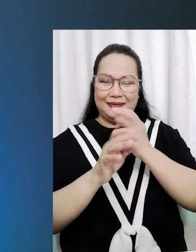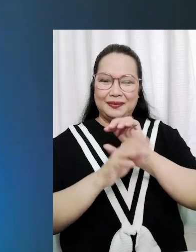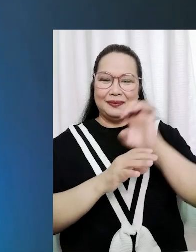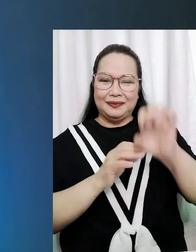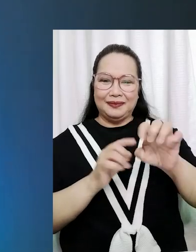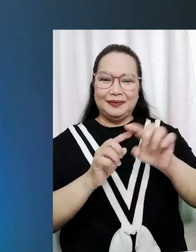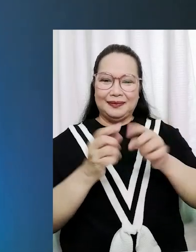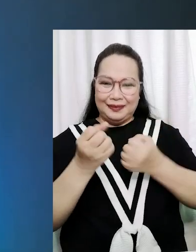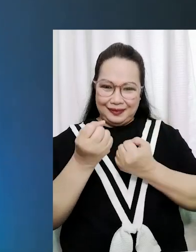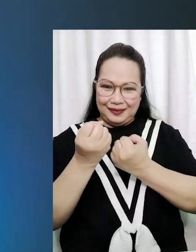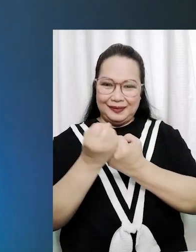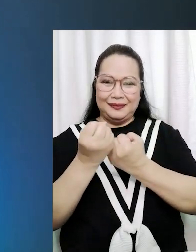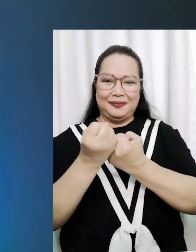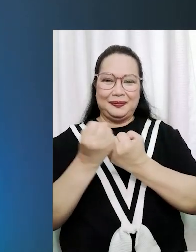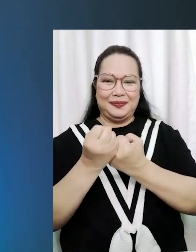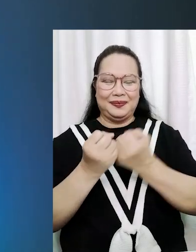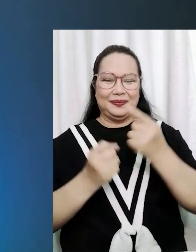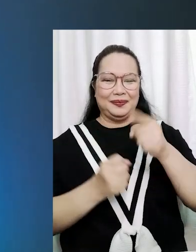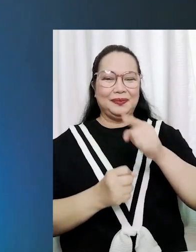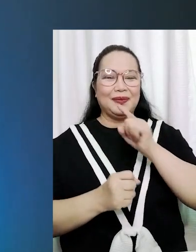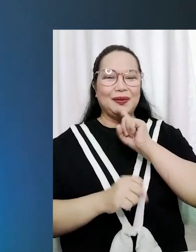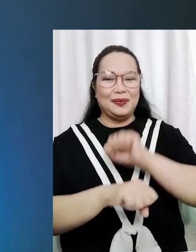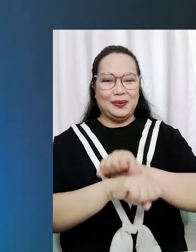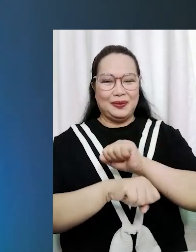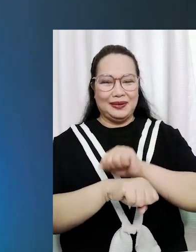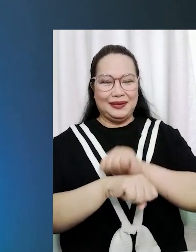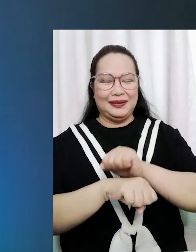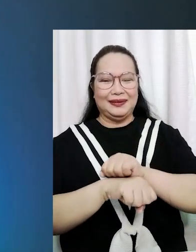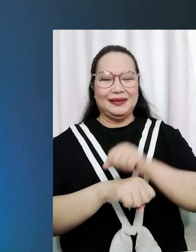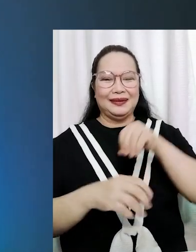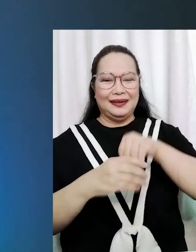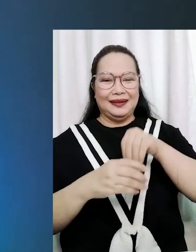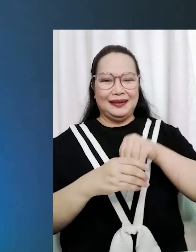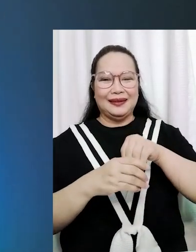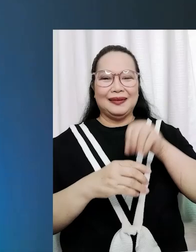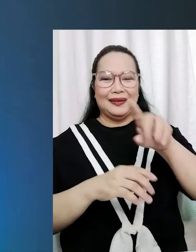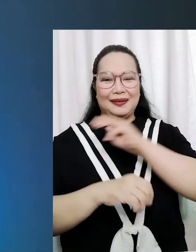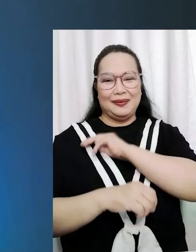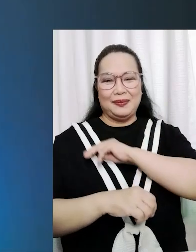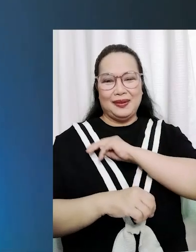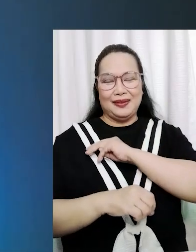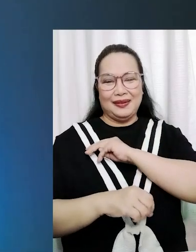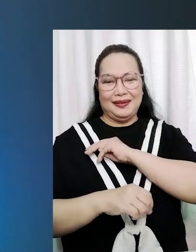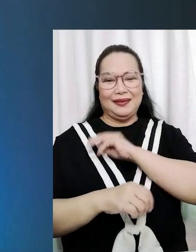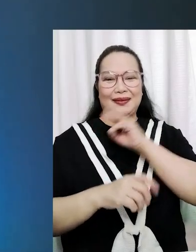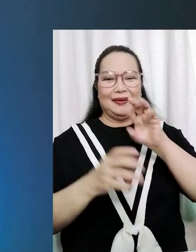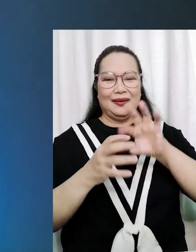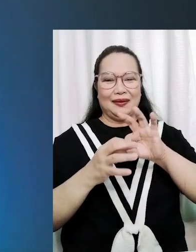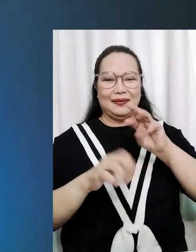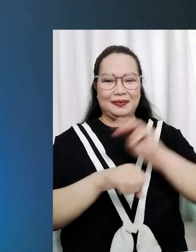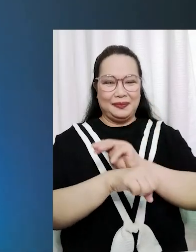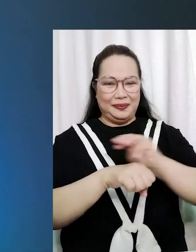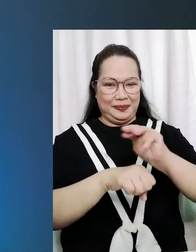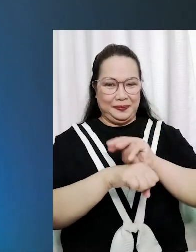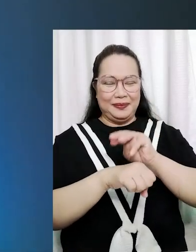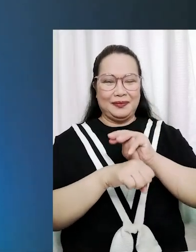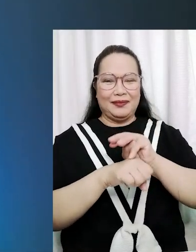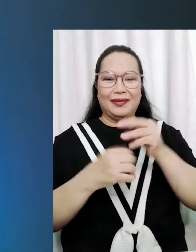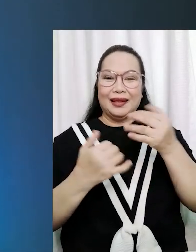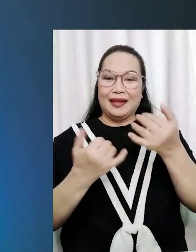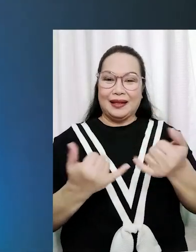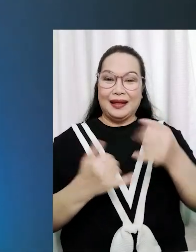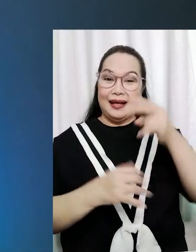the end, to the task of supporting the work of those who are in the front line of missions.